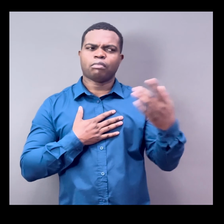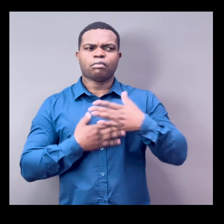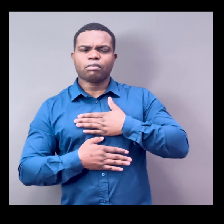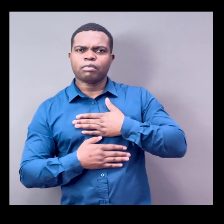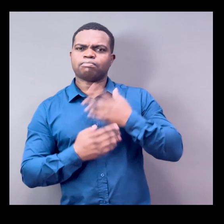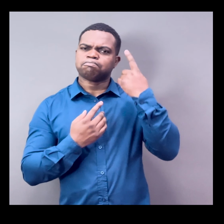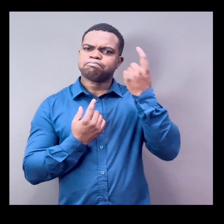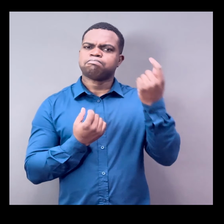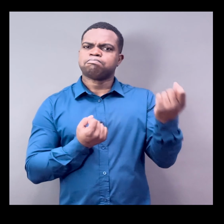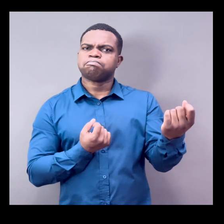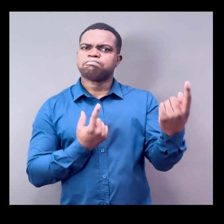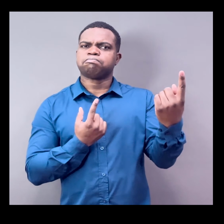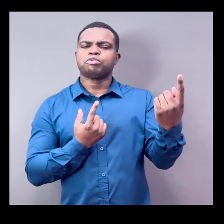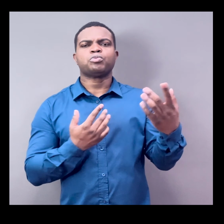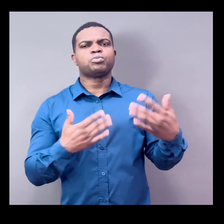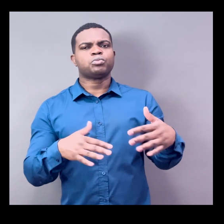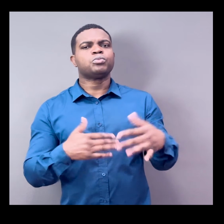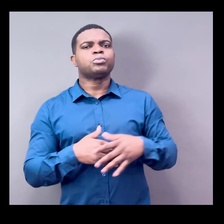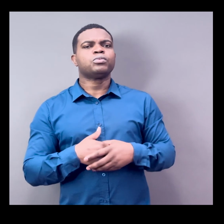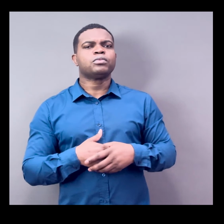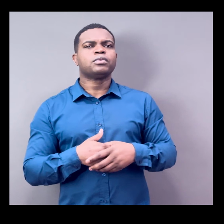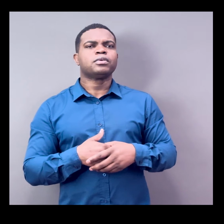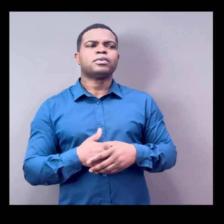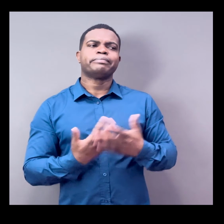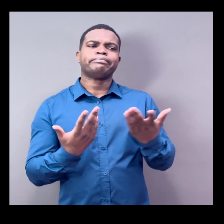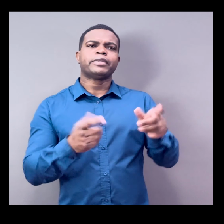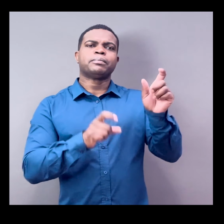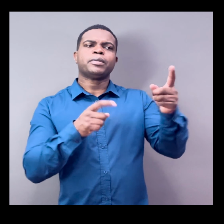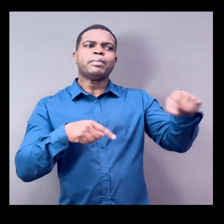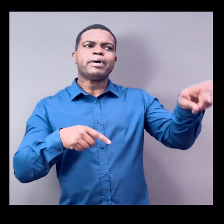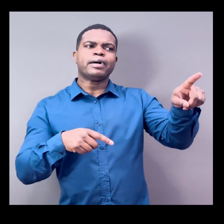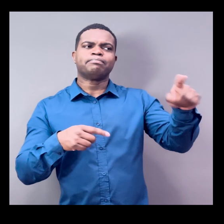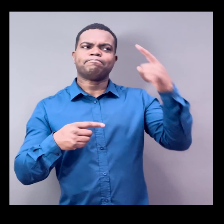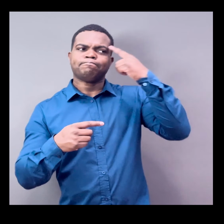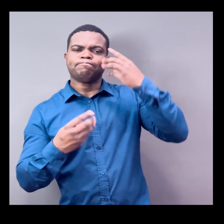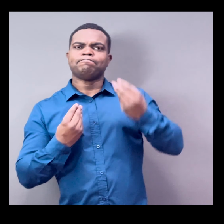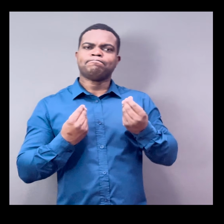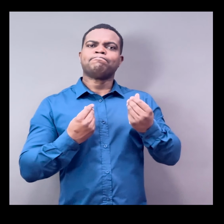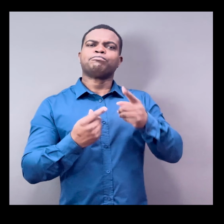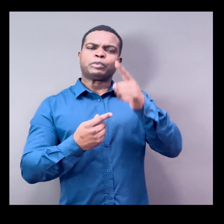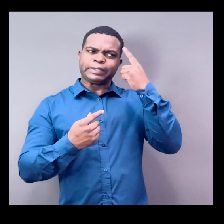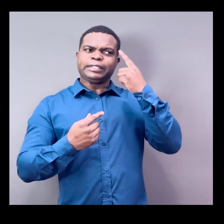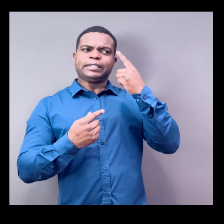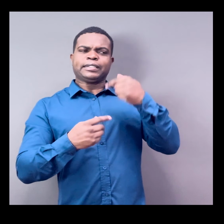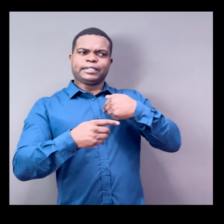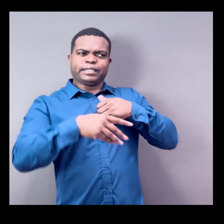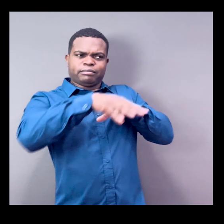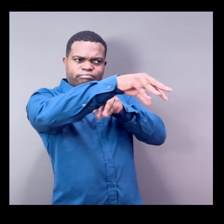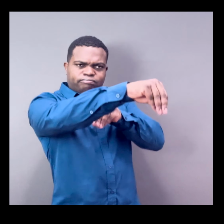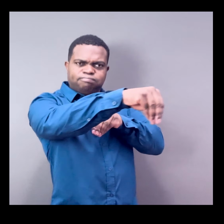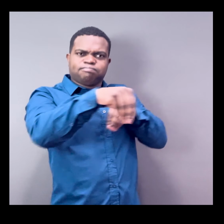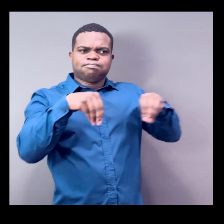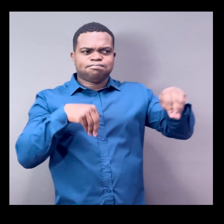when you have empathy, you'll be able to put yourself in the shoes of people in that community.